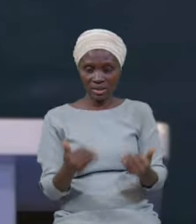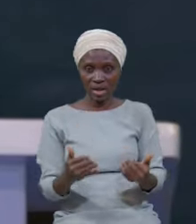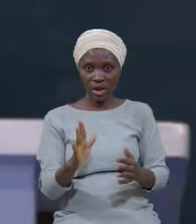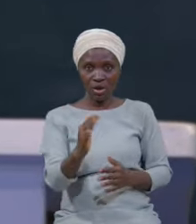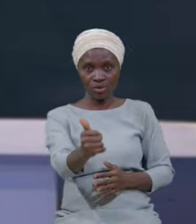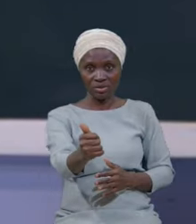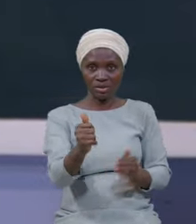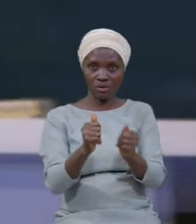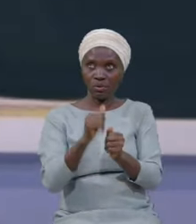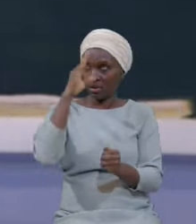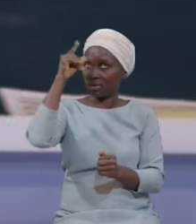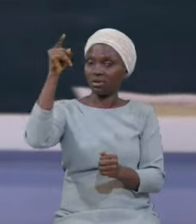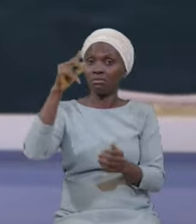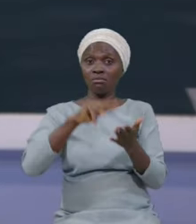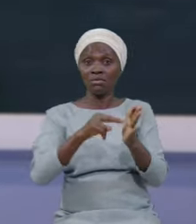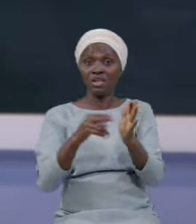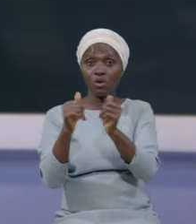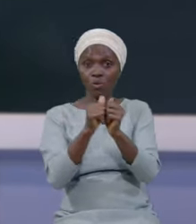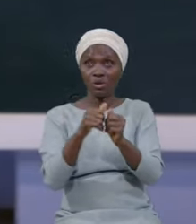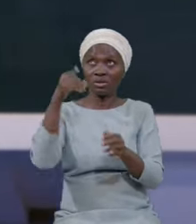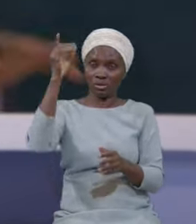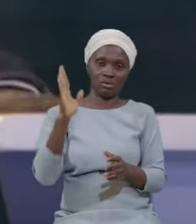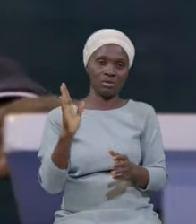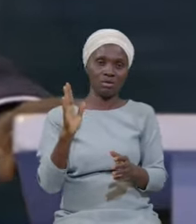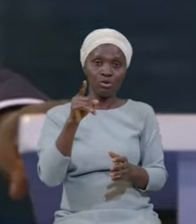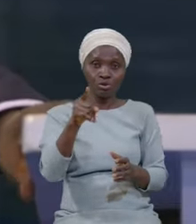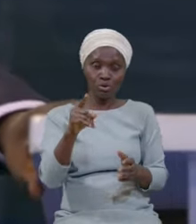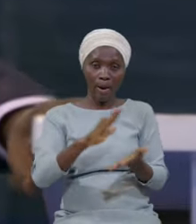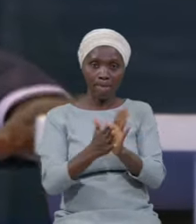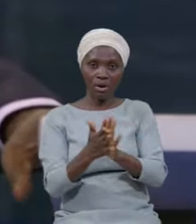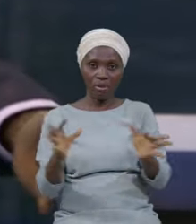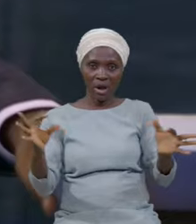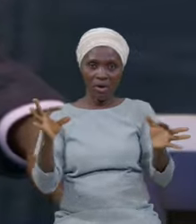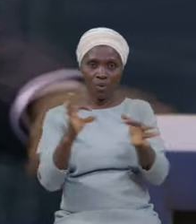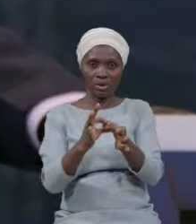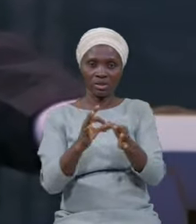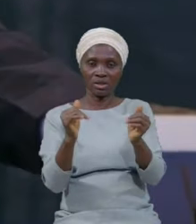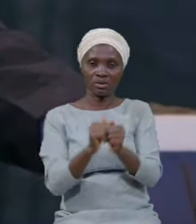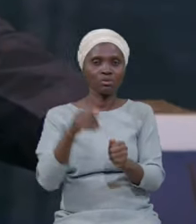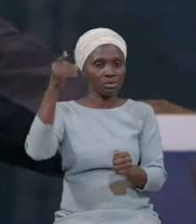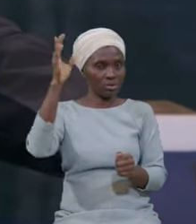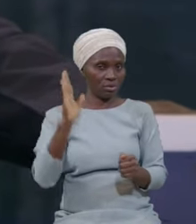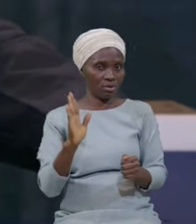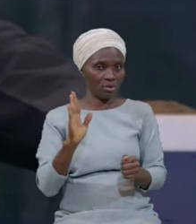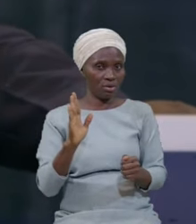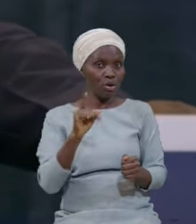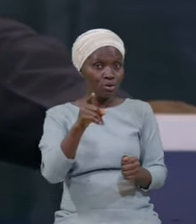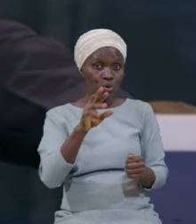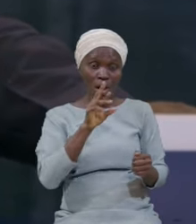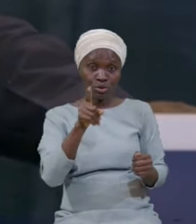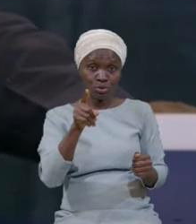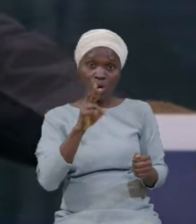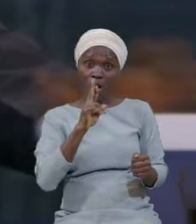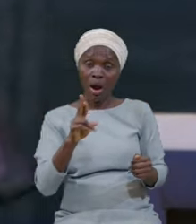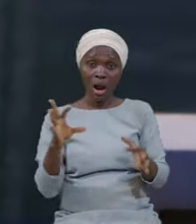God. Become acquainted with God. We have been acquainted with people. We have been acquainted,